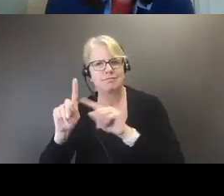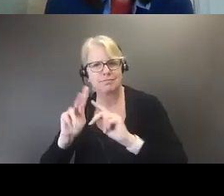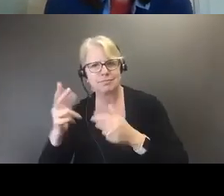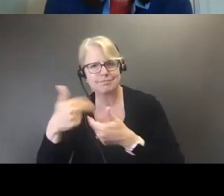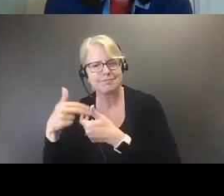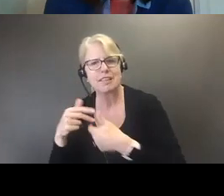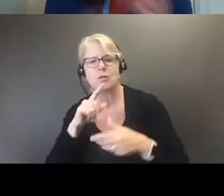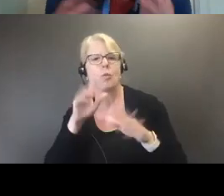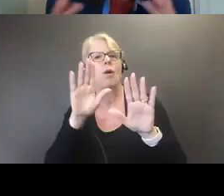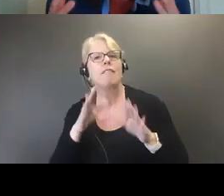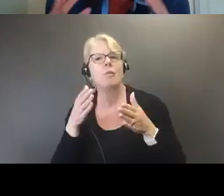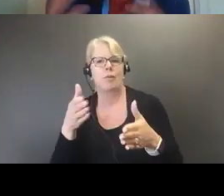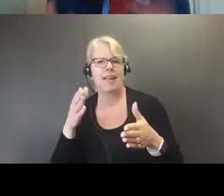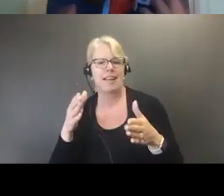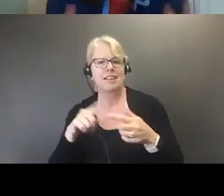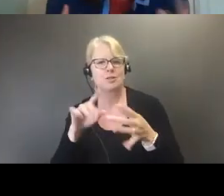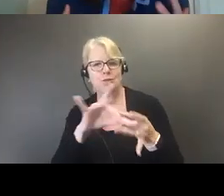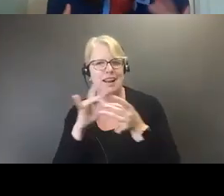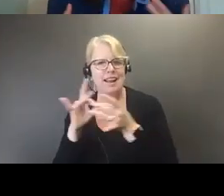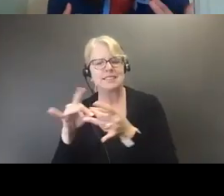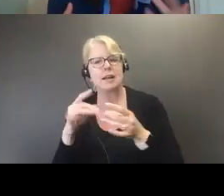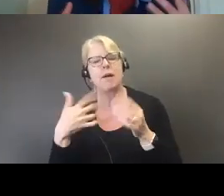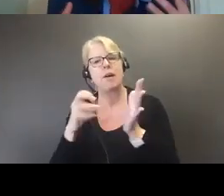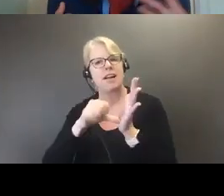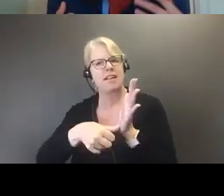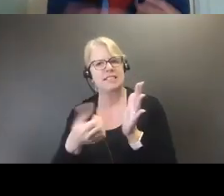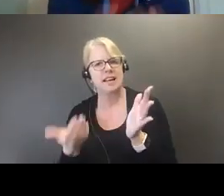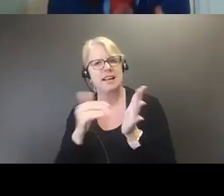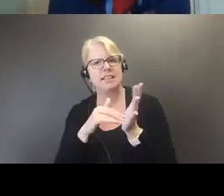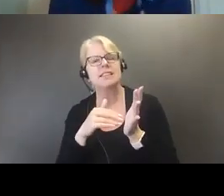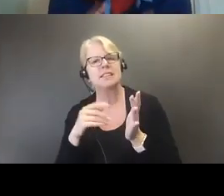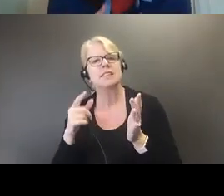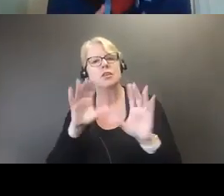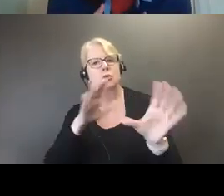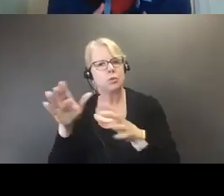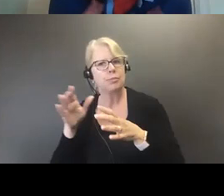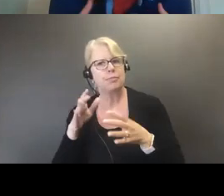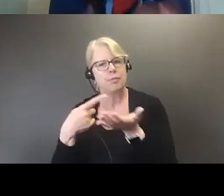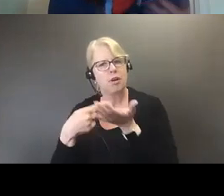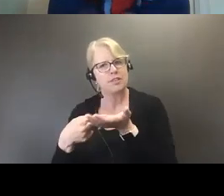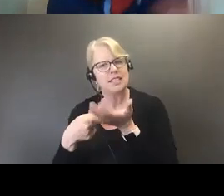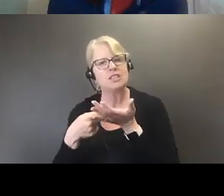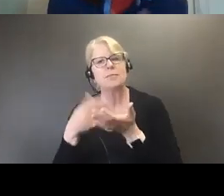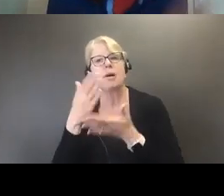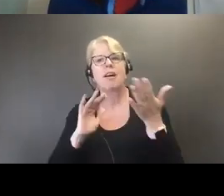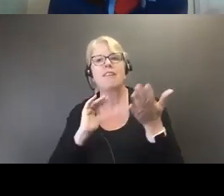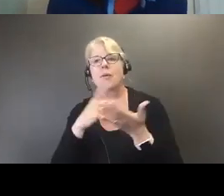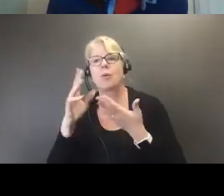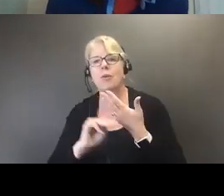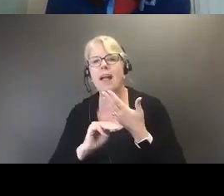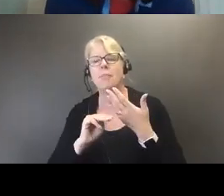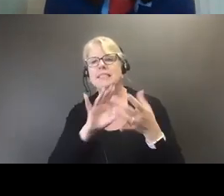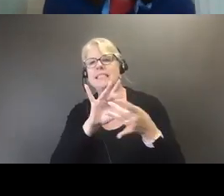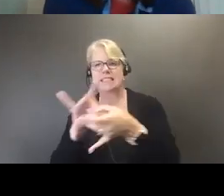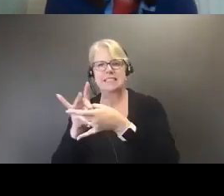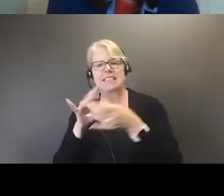connect. But I also want to emphasize that these are group conversations, but part of our program is connecting individually with